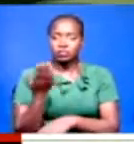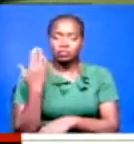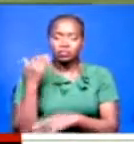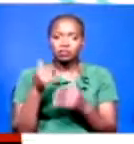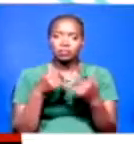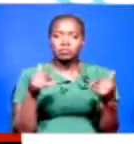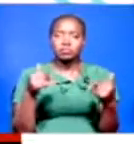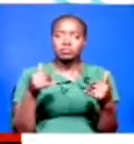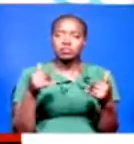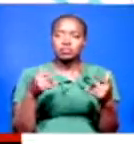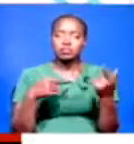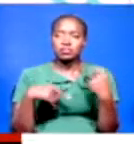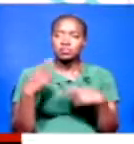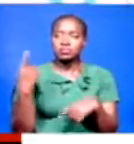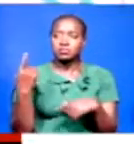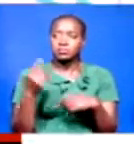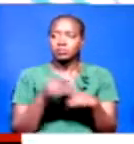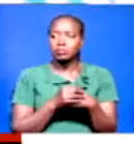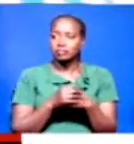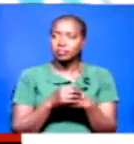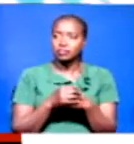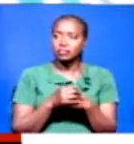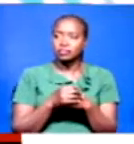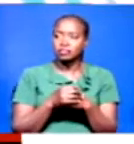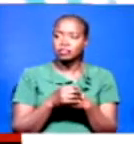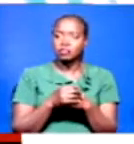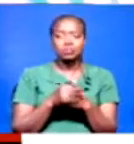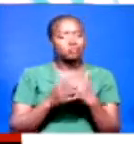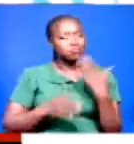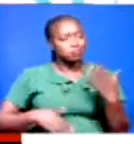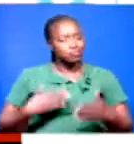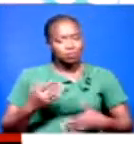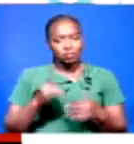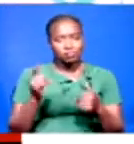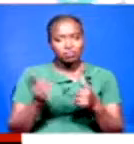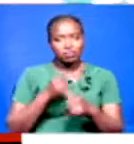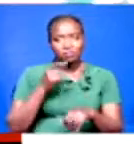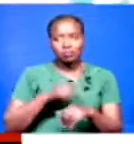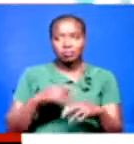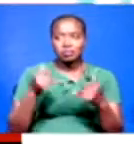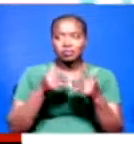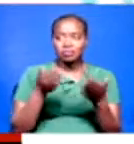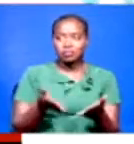overall title. I'm lost for words. This is the first time playing here.